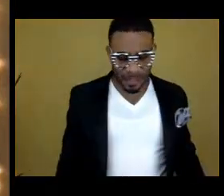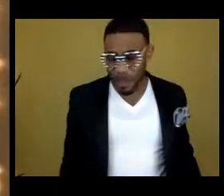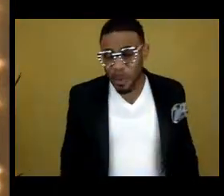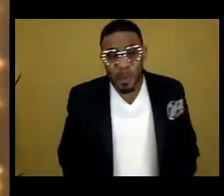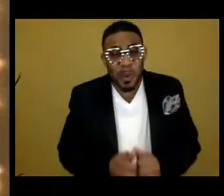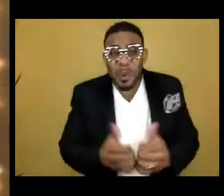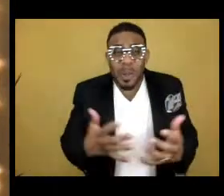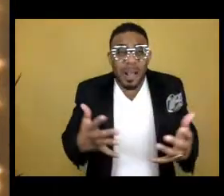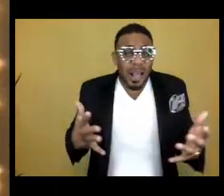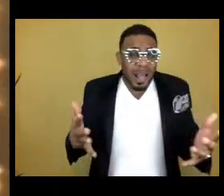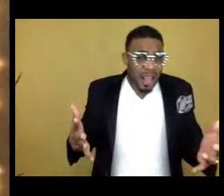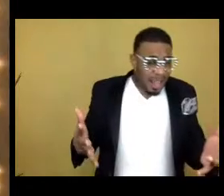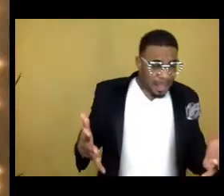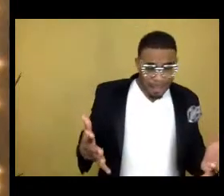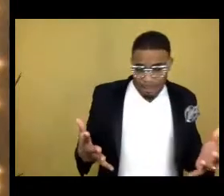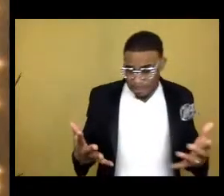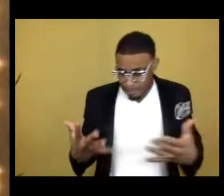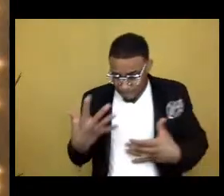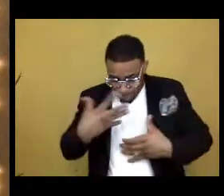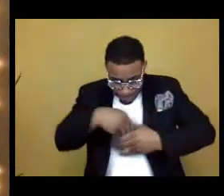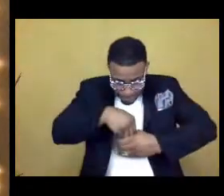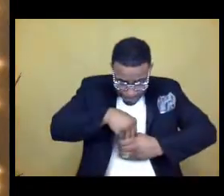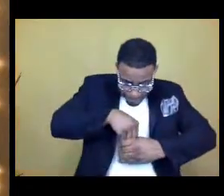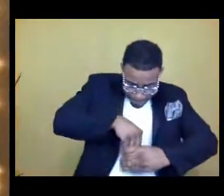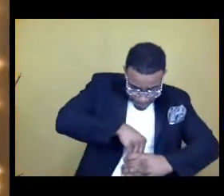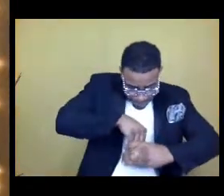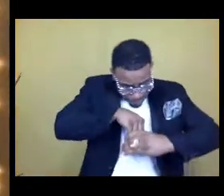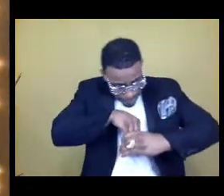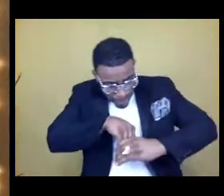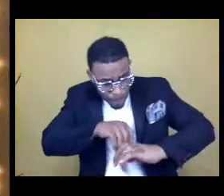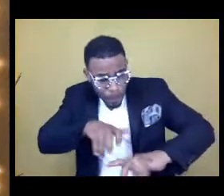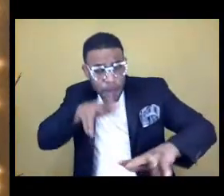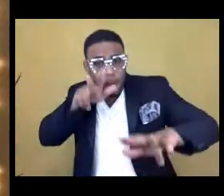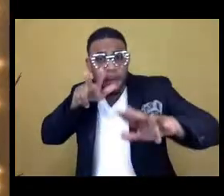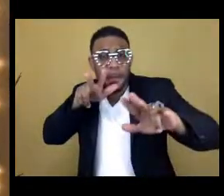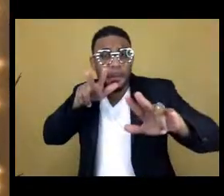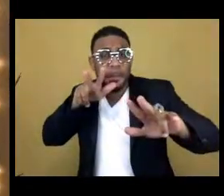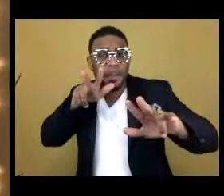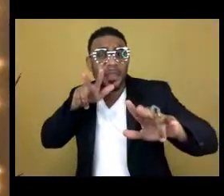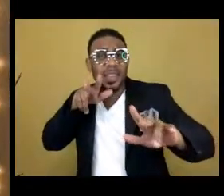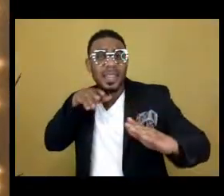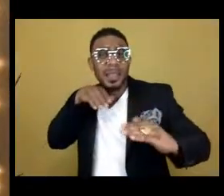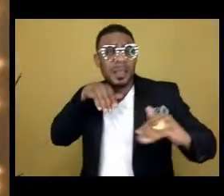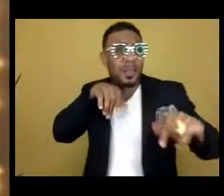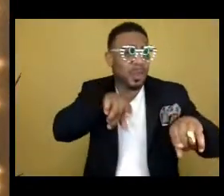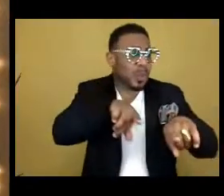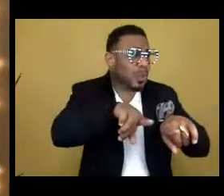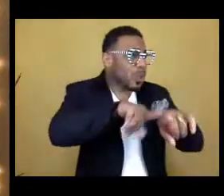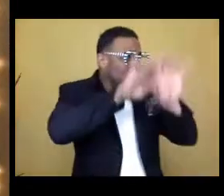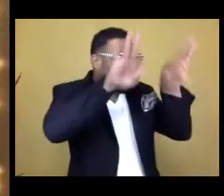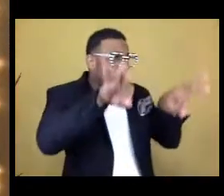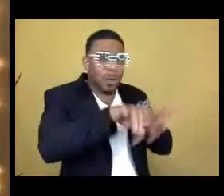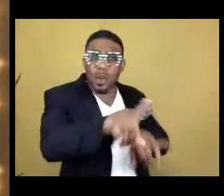without container or dualistic framework, you see